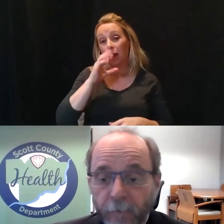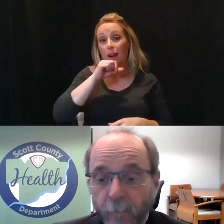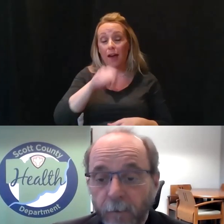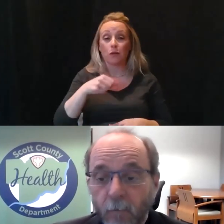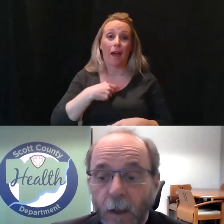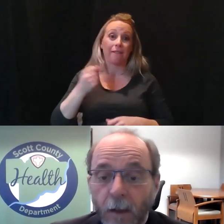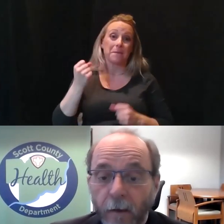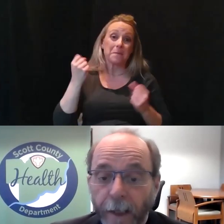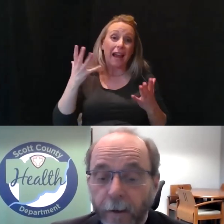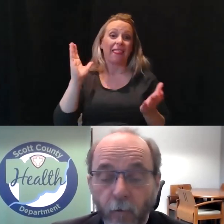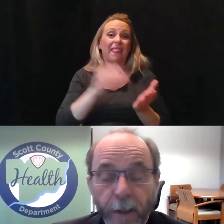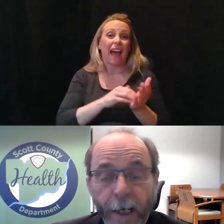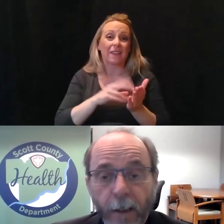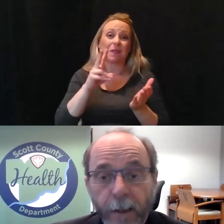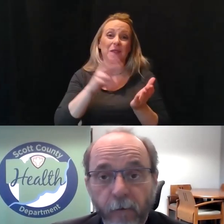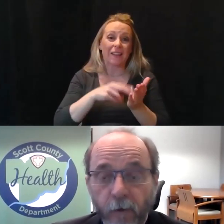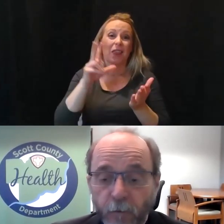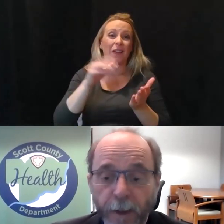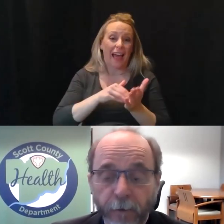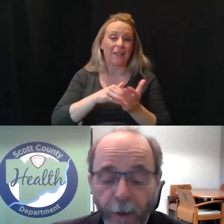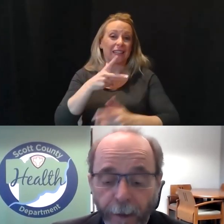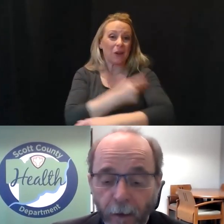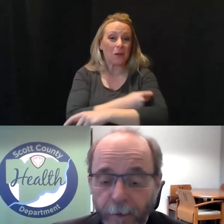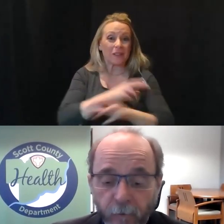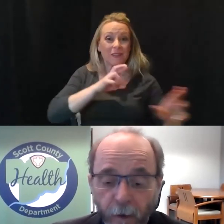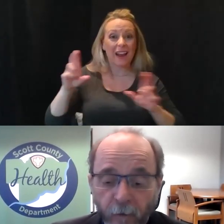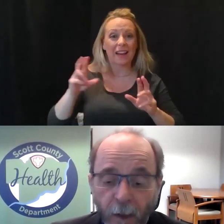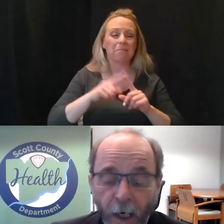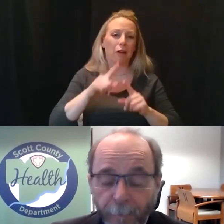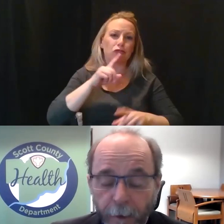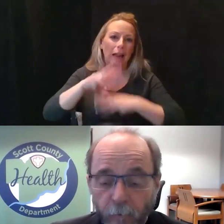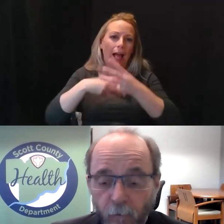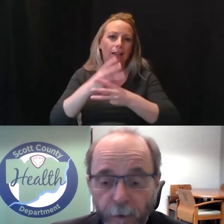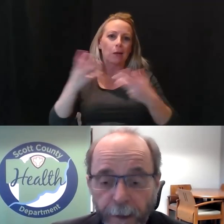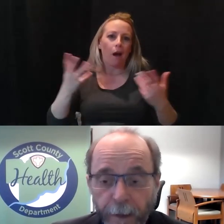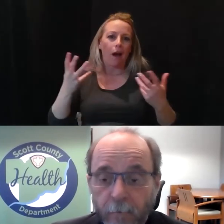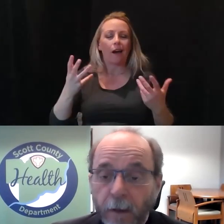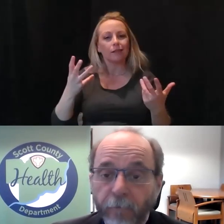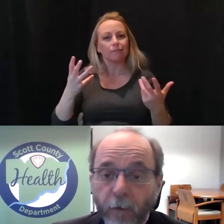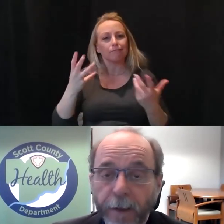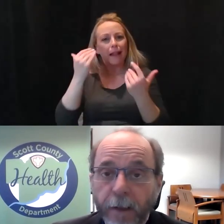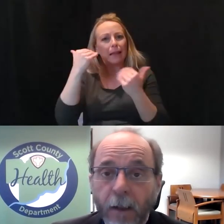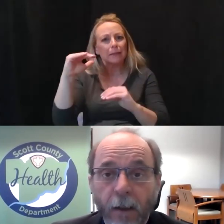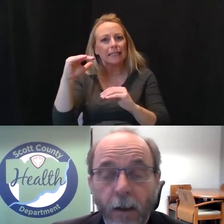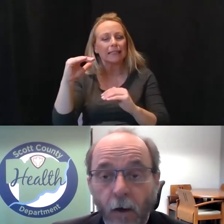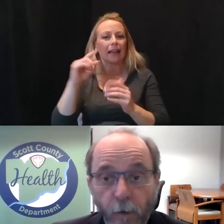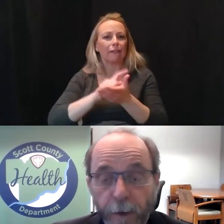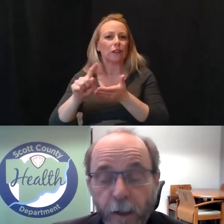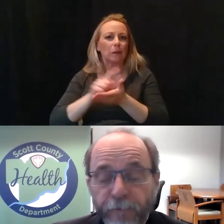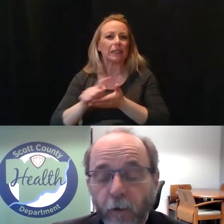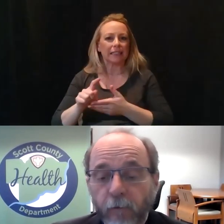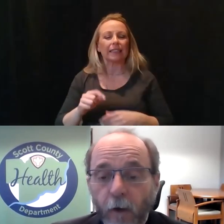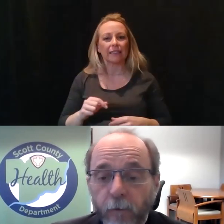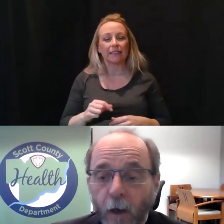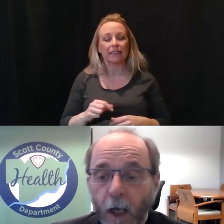be given, but that isn't the reality of the situation right now. I discussed how many doses we're getting every week. When we